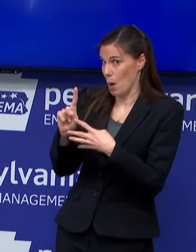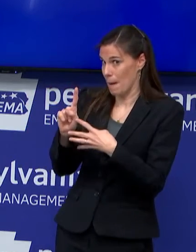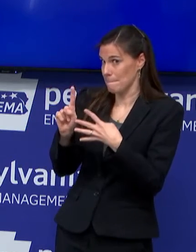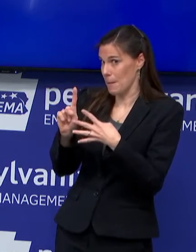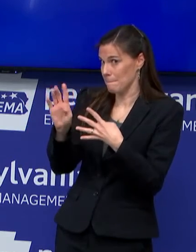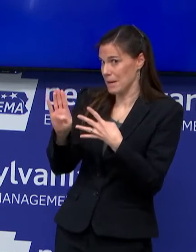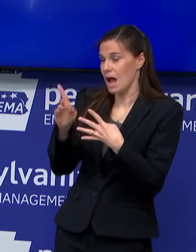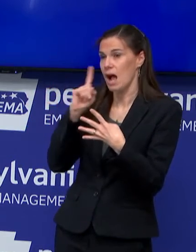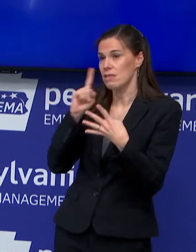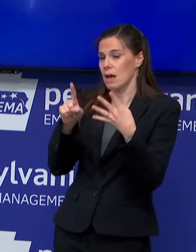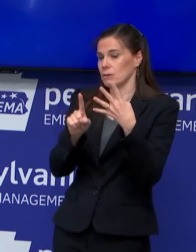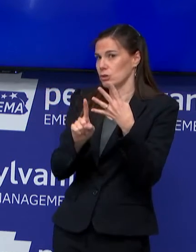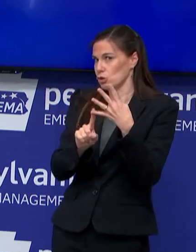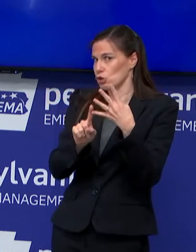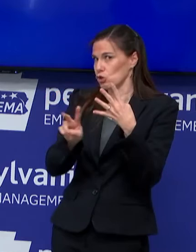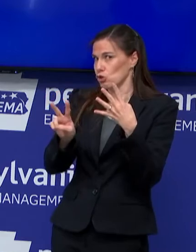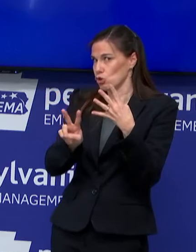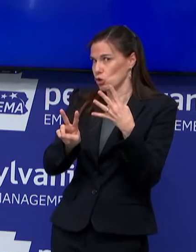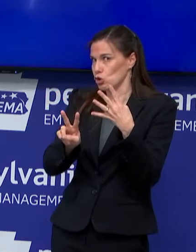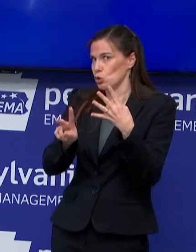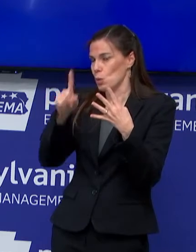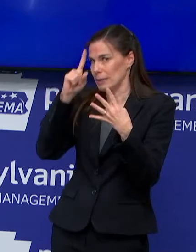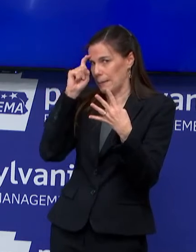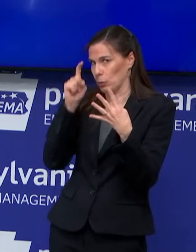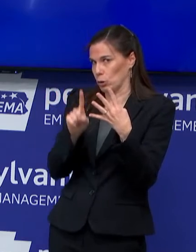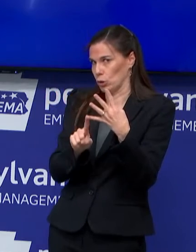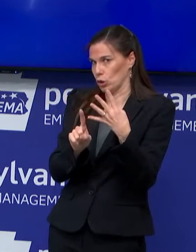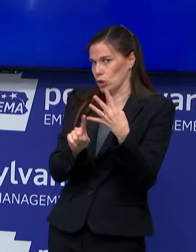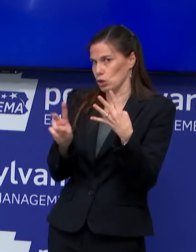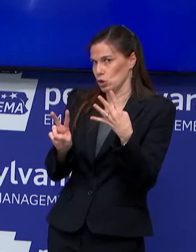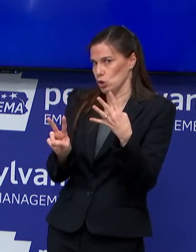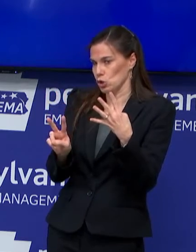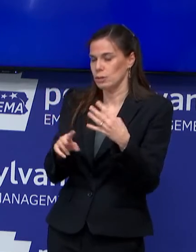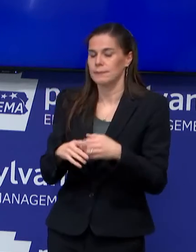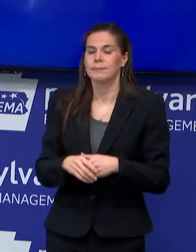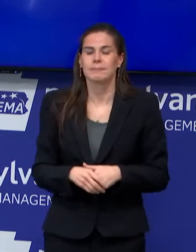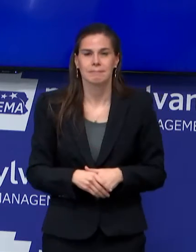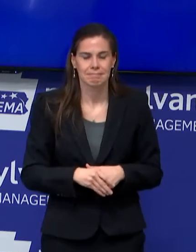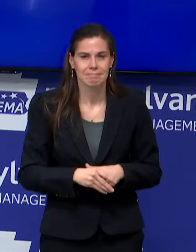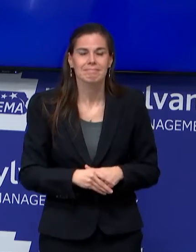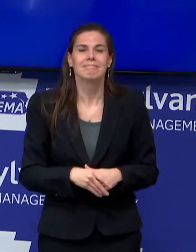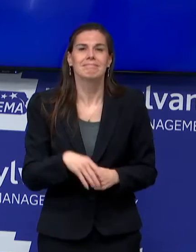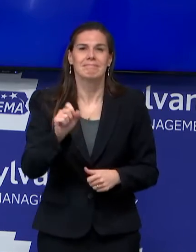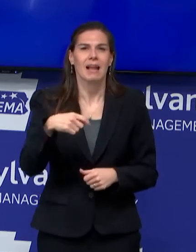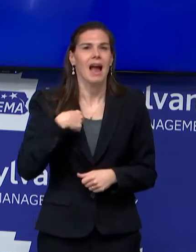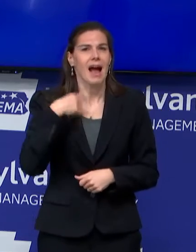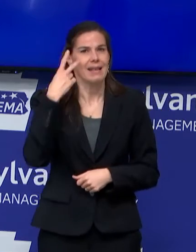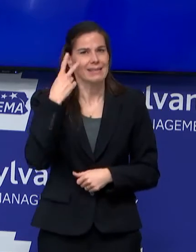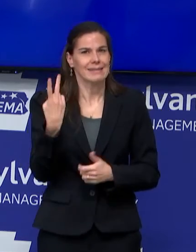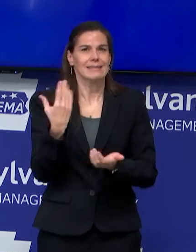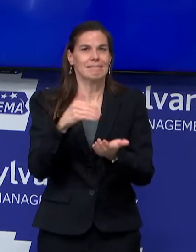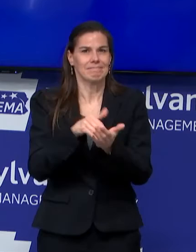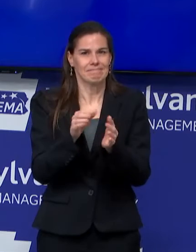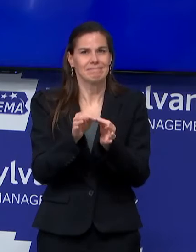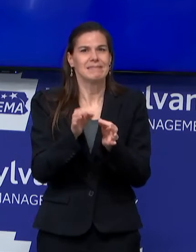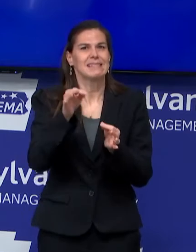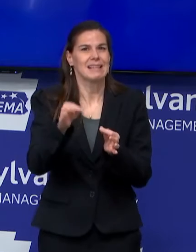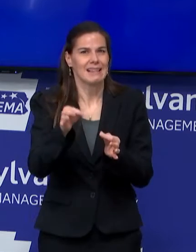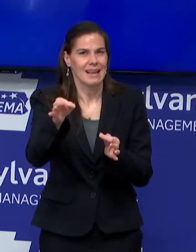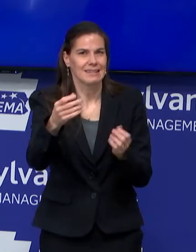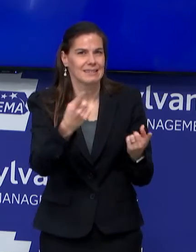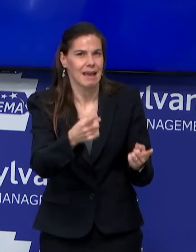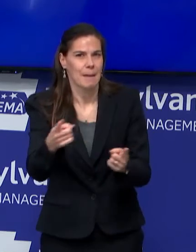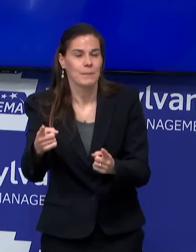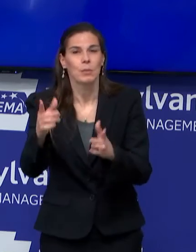I thought everyone was supposed to be vaccinated by summer. Yeah, so I think, again, we've seen delays come through just because